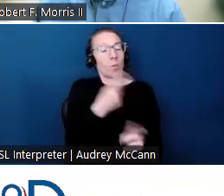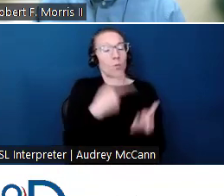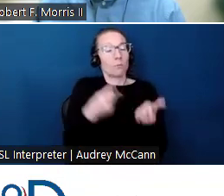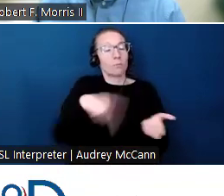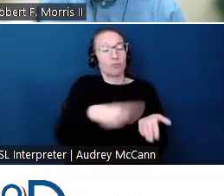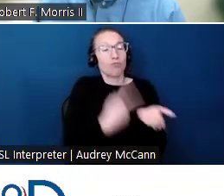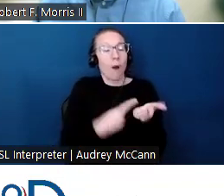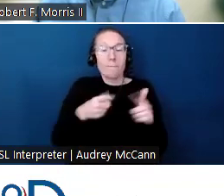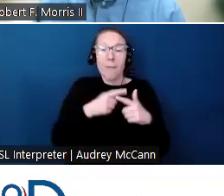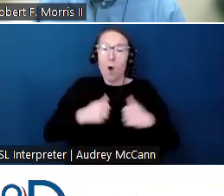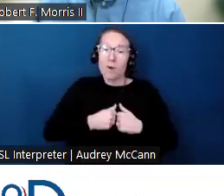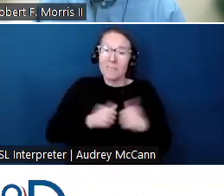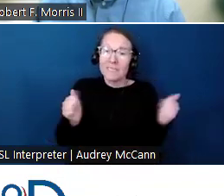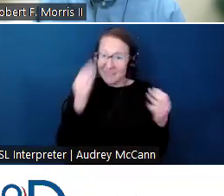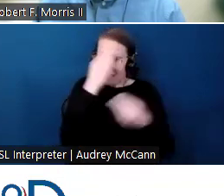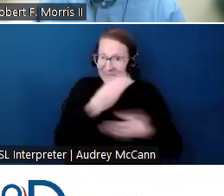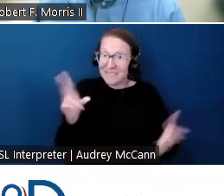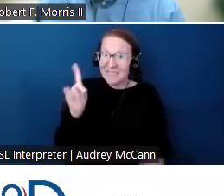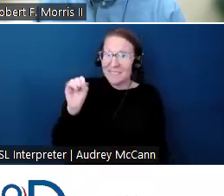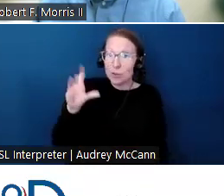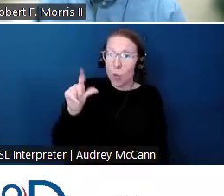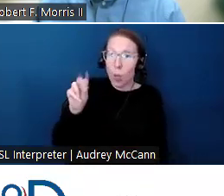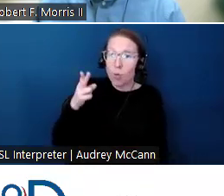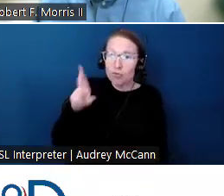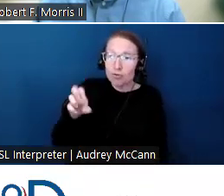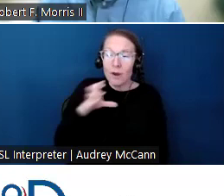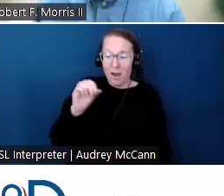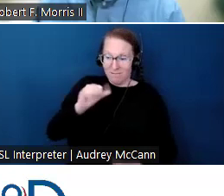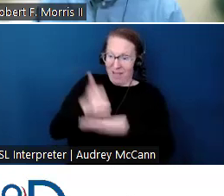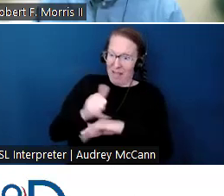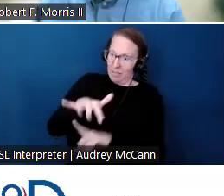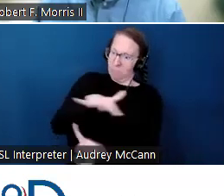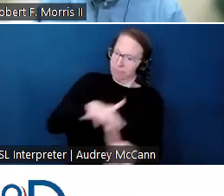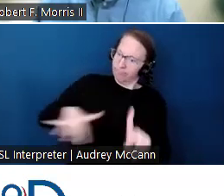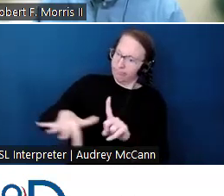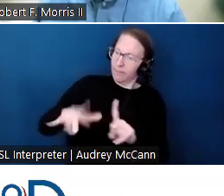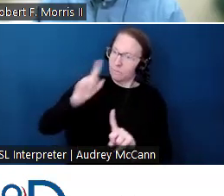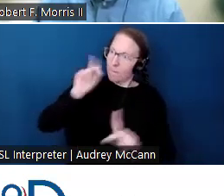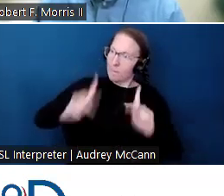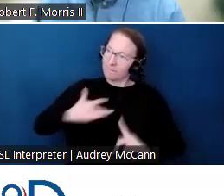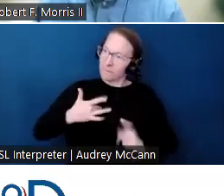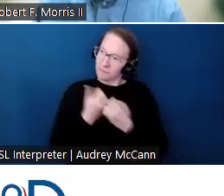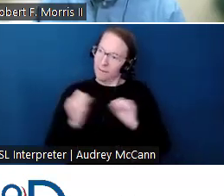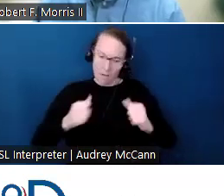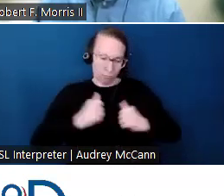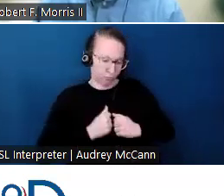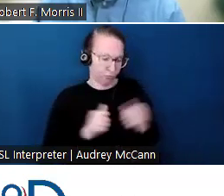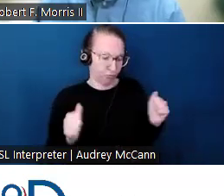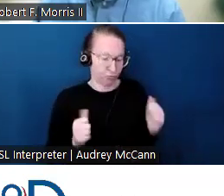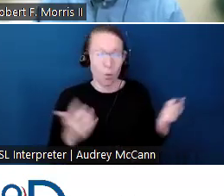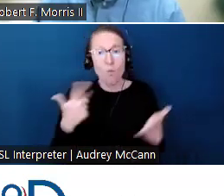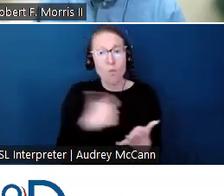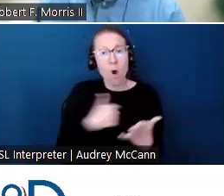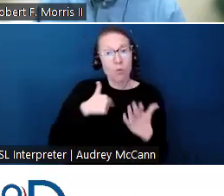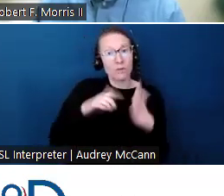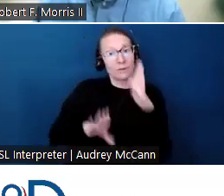disclosure and creating that environment for folks to disclose, something we developed here is an accommodation request